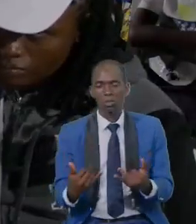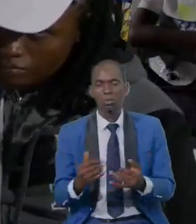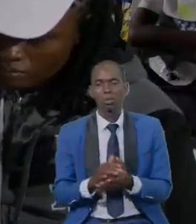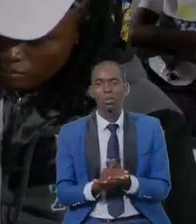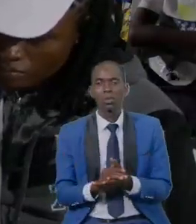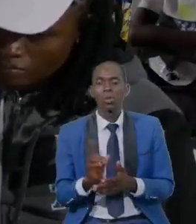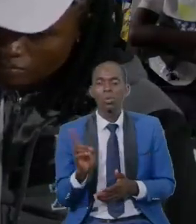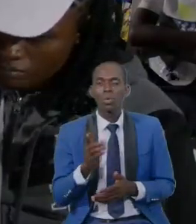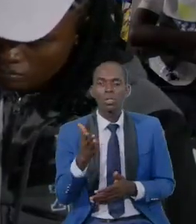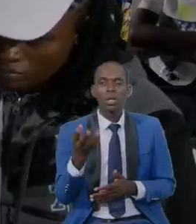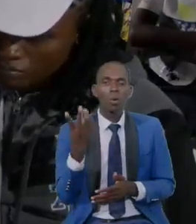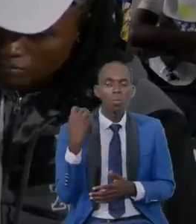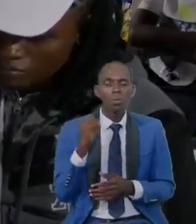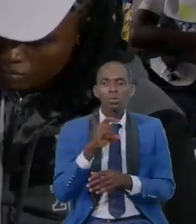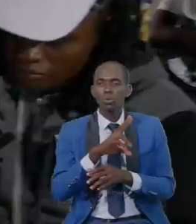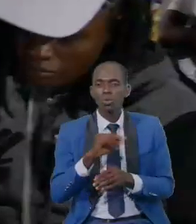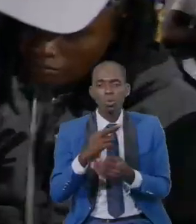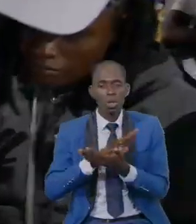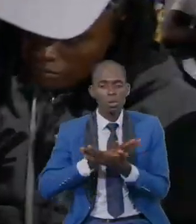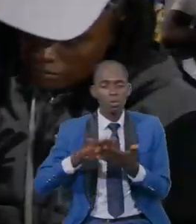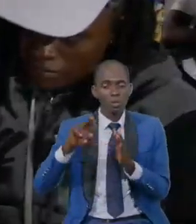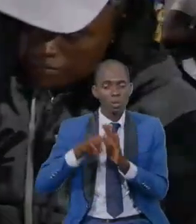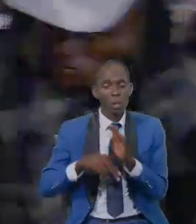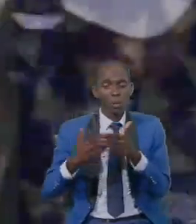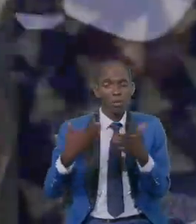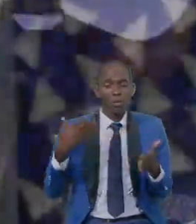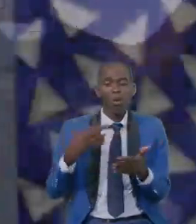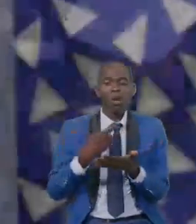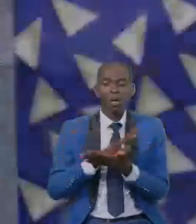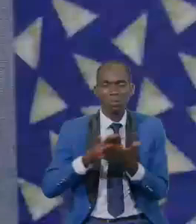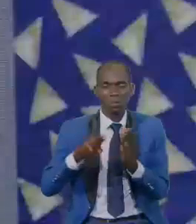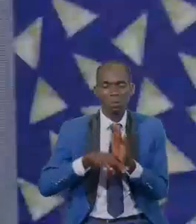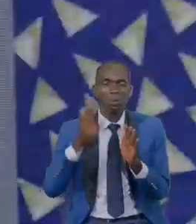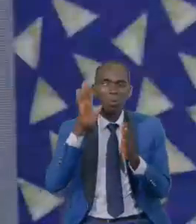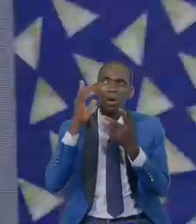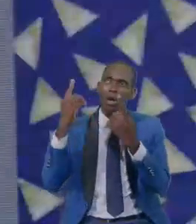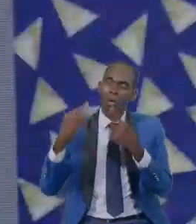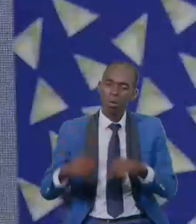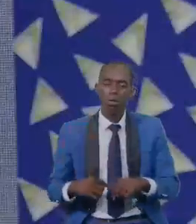Where there was no righteousness before, righteousness will come.